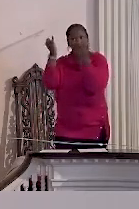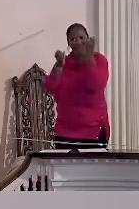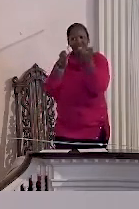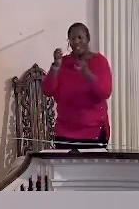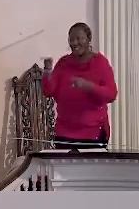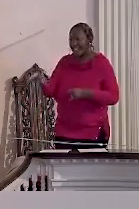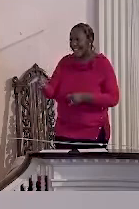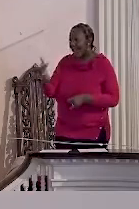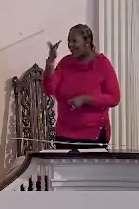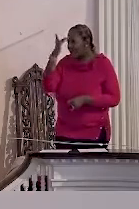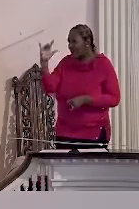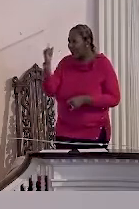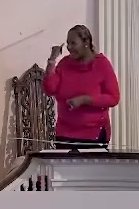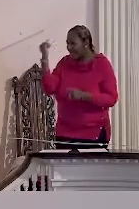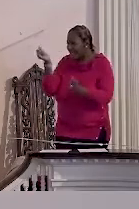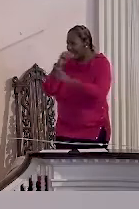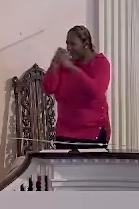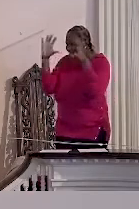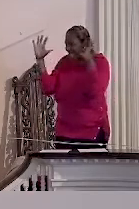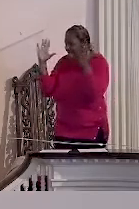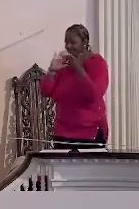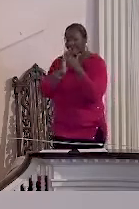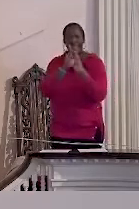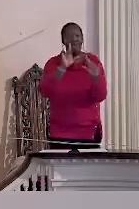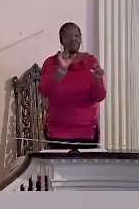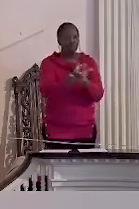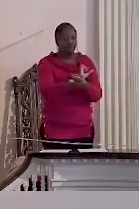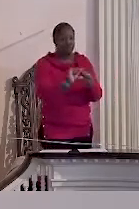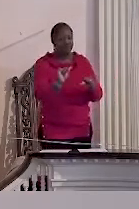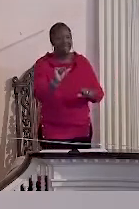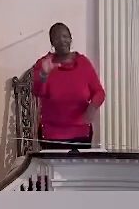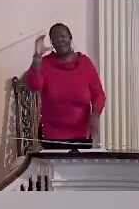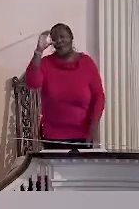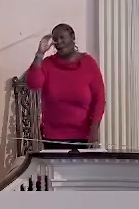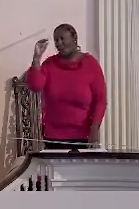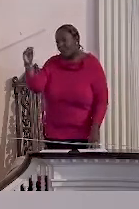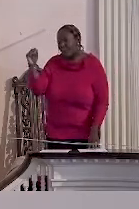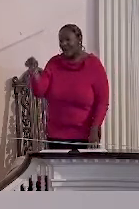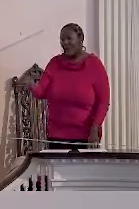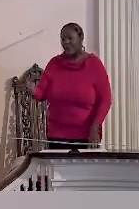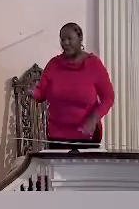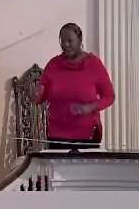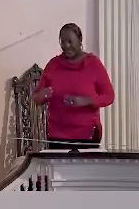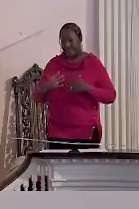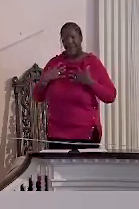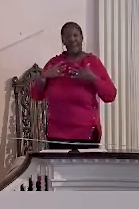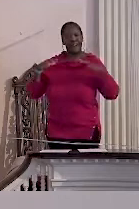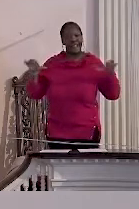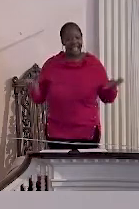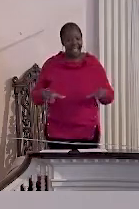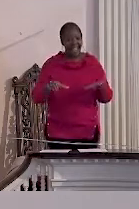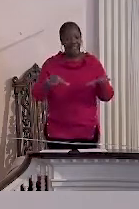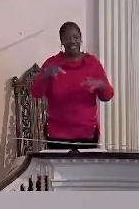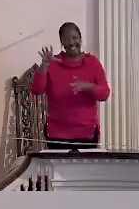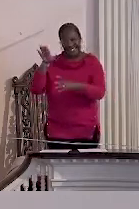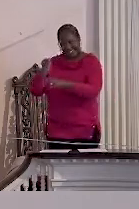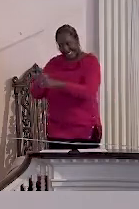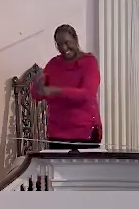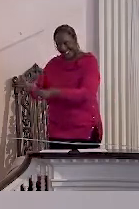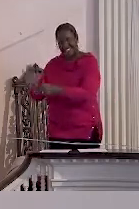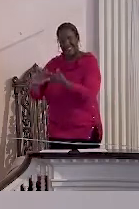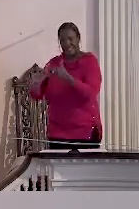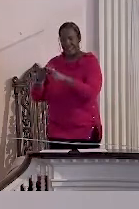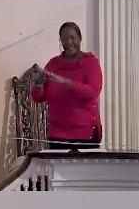bright idea come to life. It's about a boy who inspired action in his own community and